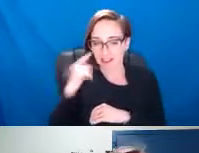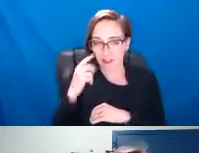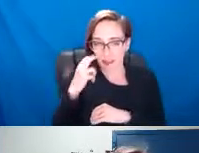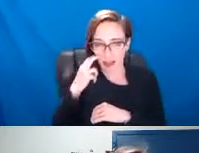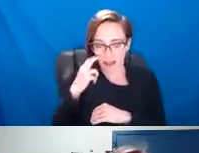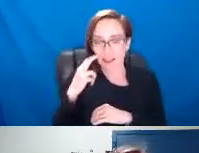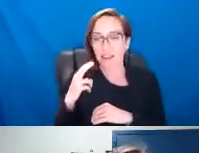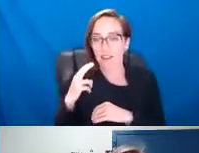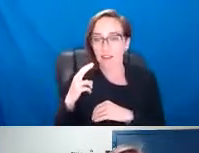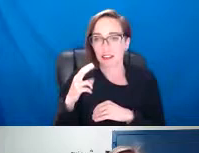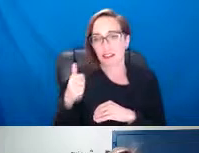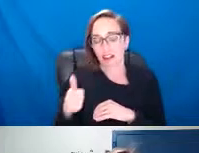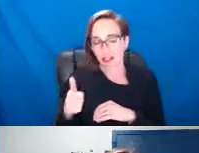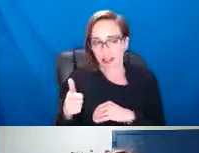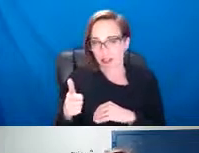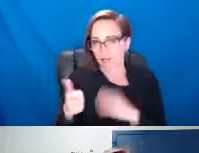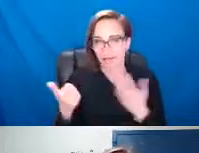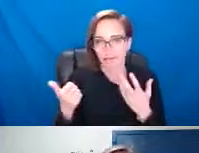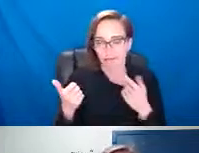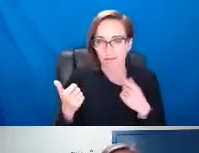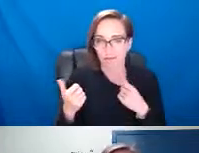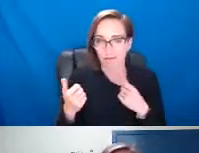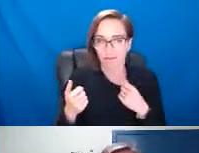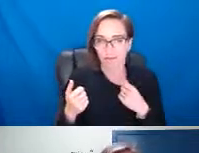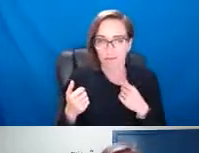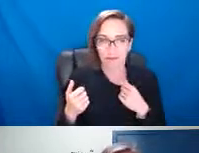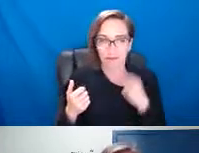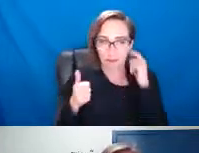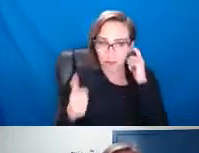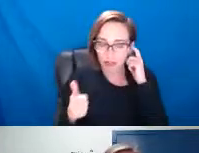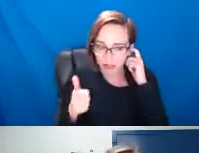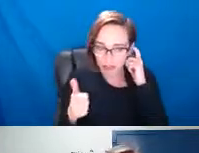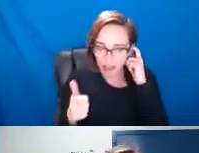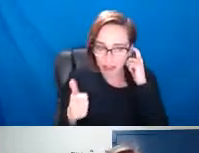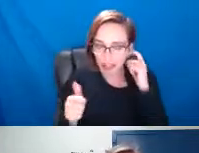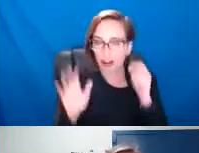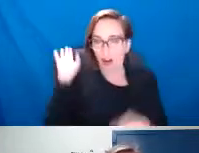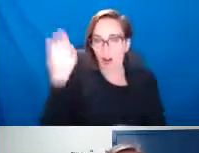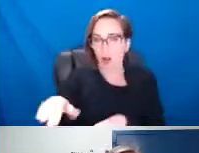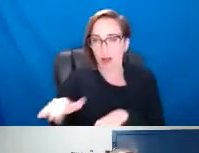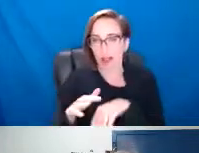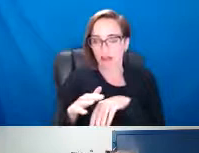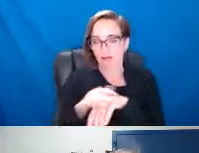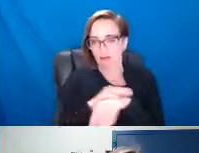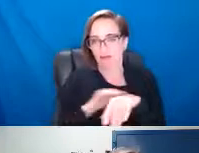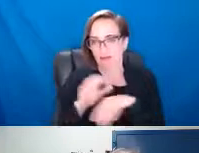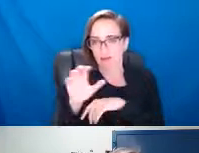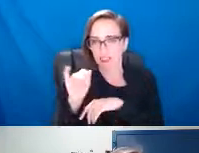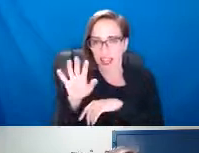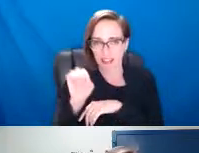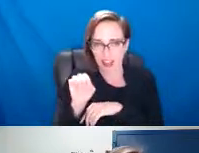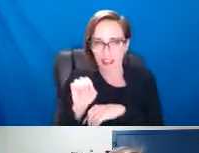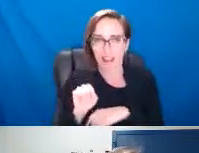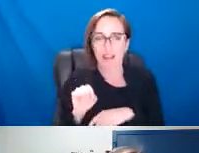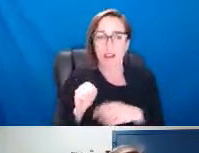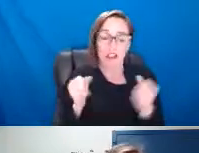are communication boards and other adaptive technology available that way. Identifying markers. Now you're